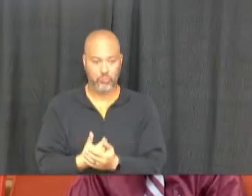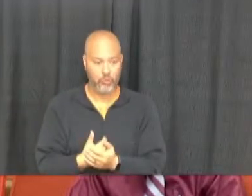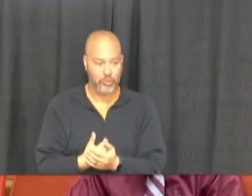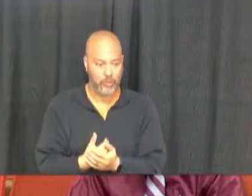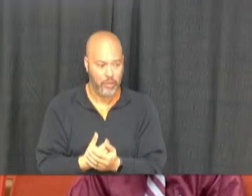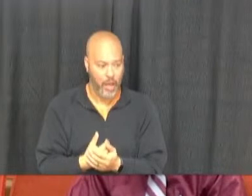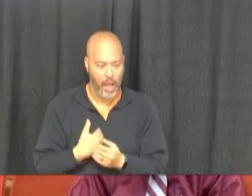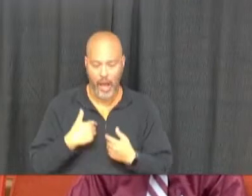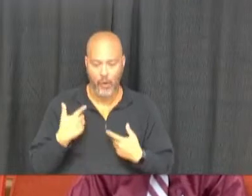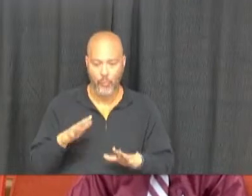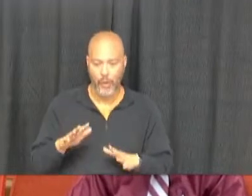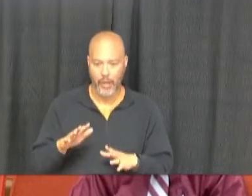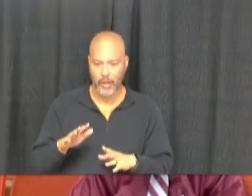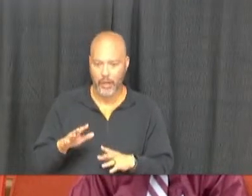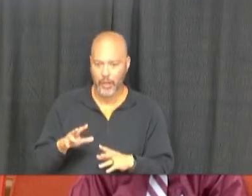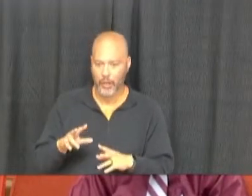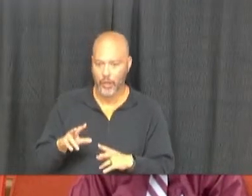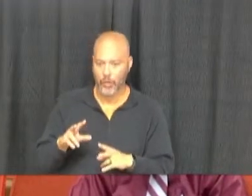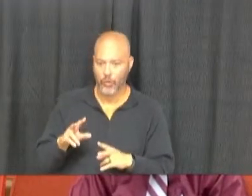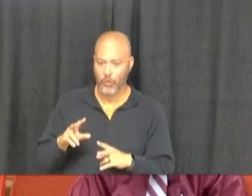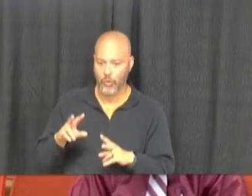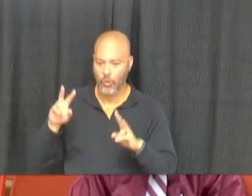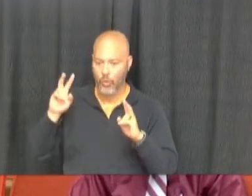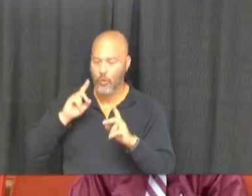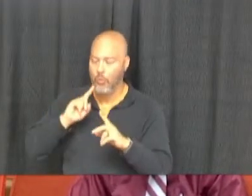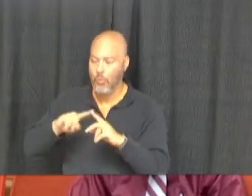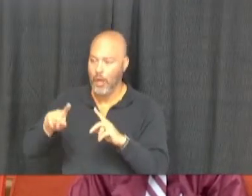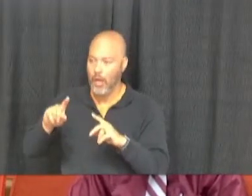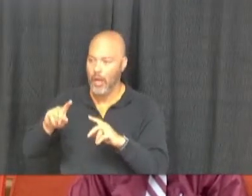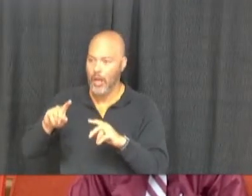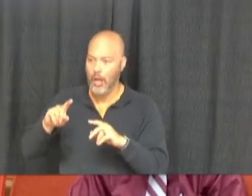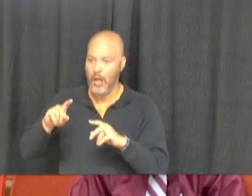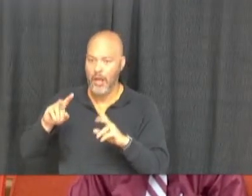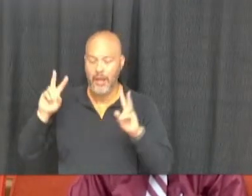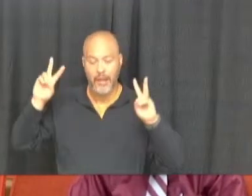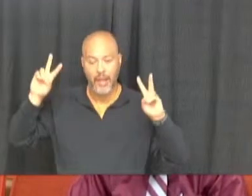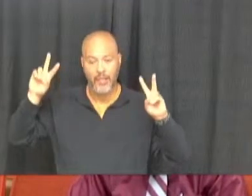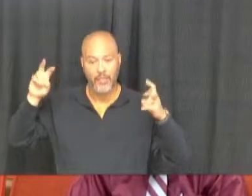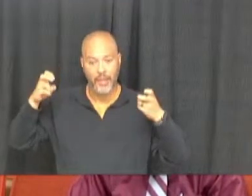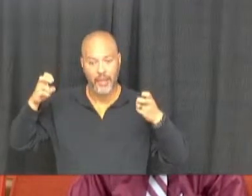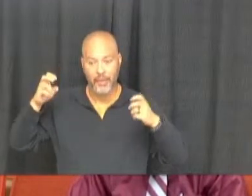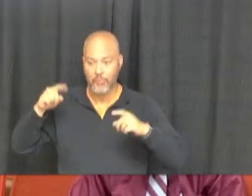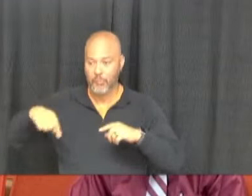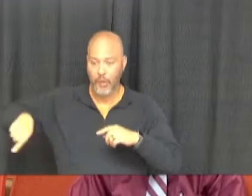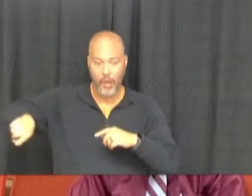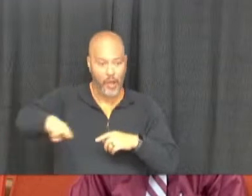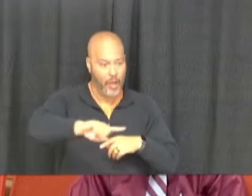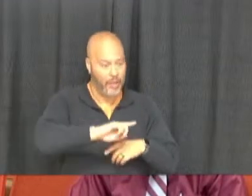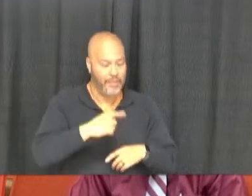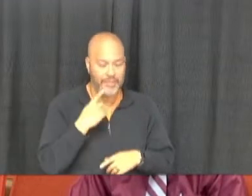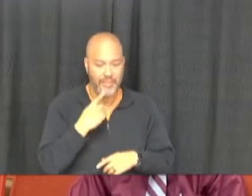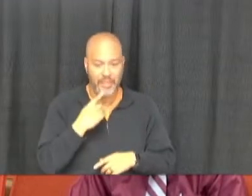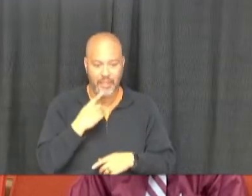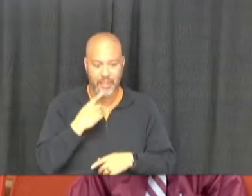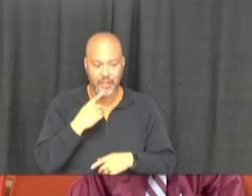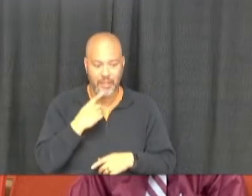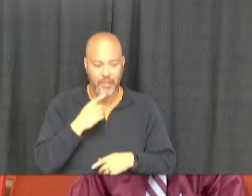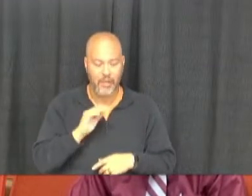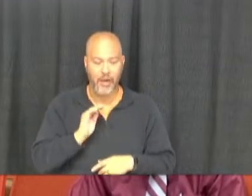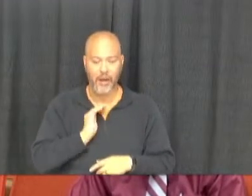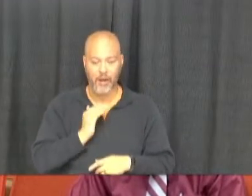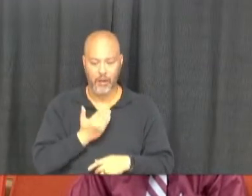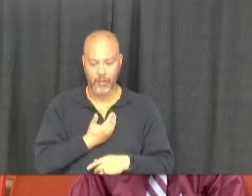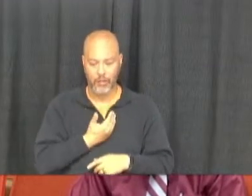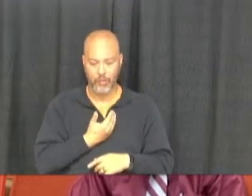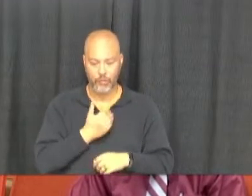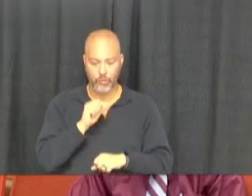not to quote the two, but a combination of the theme that came back was, our task